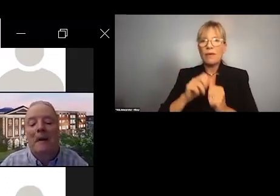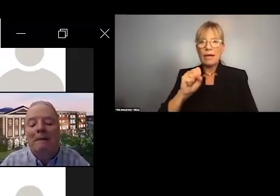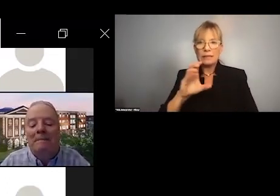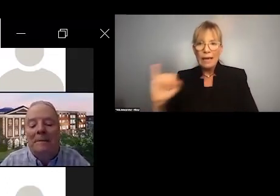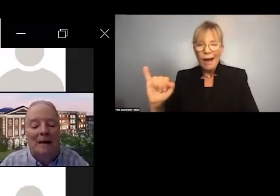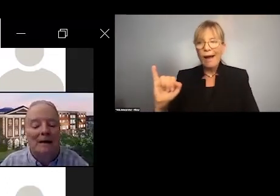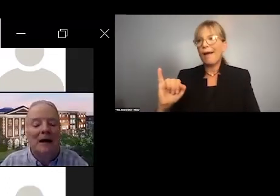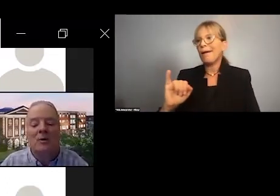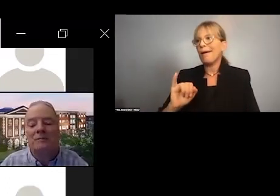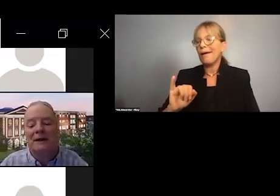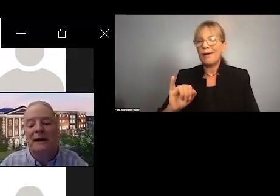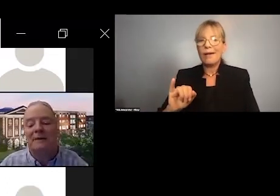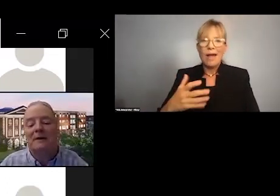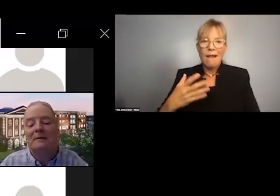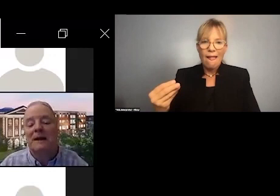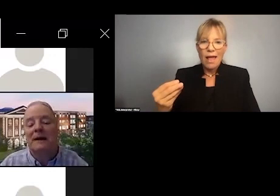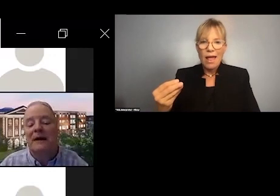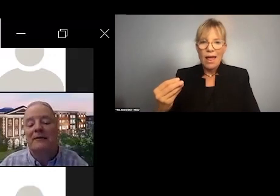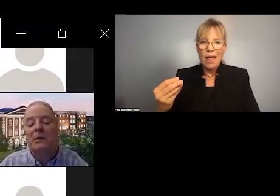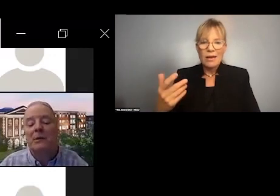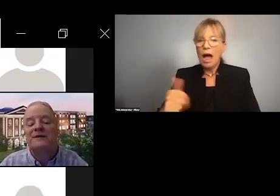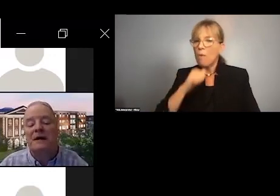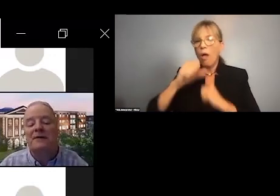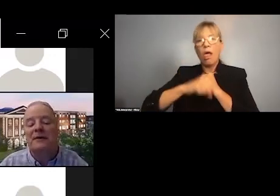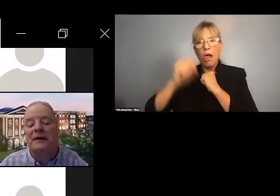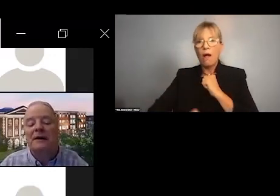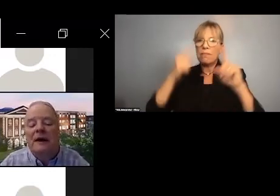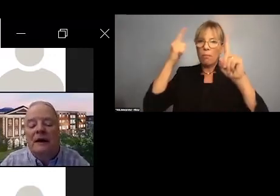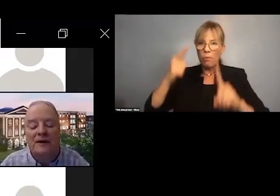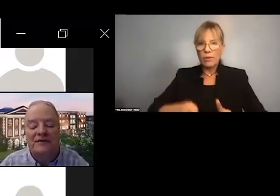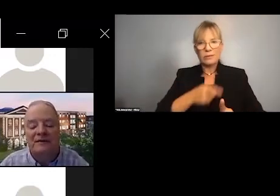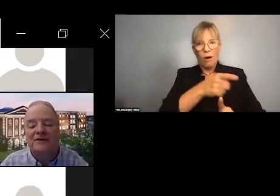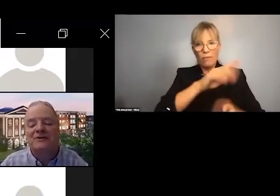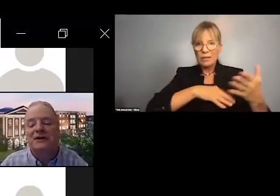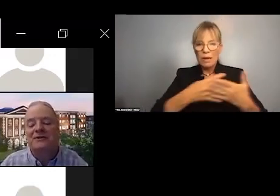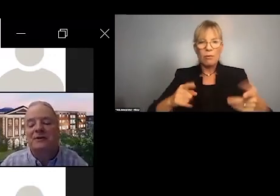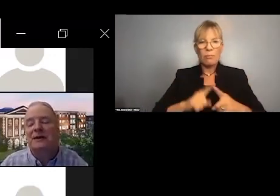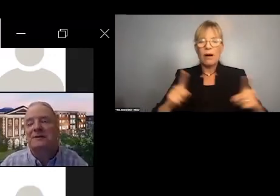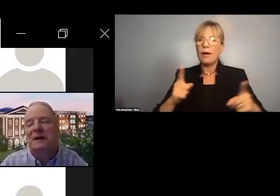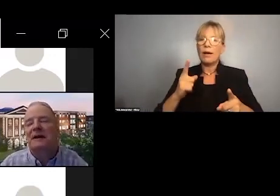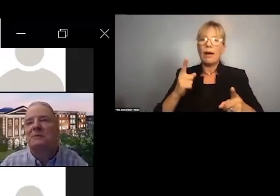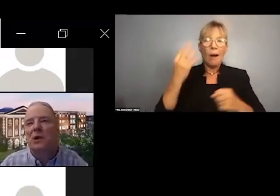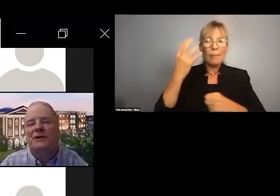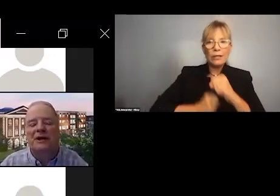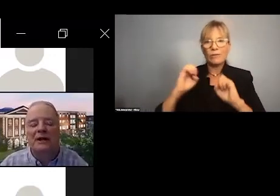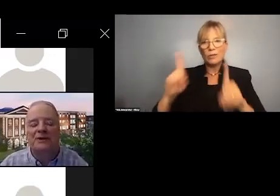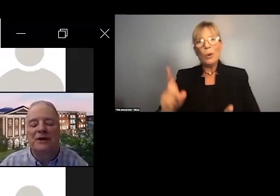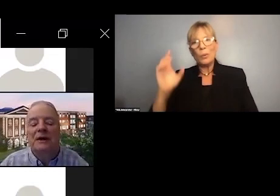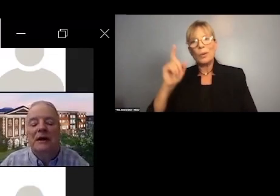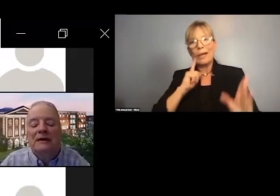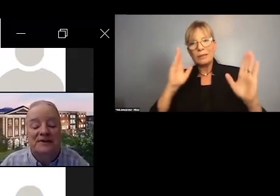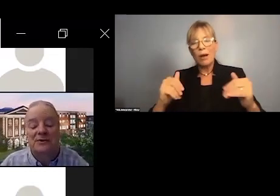SCI. And I won't belabor many of the other points other than years of education, as you would expect,